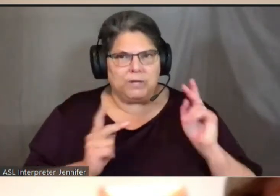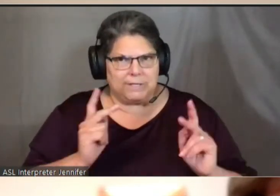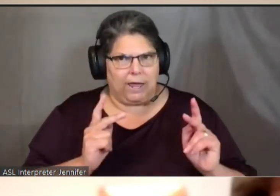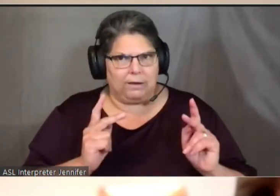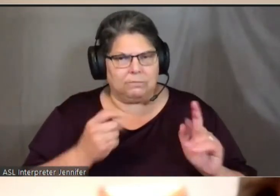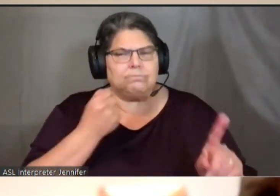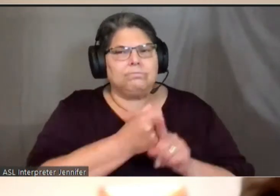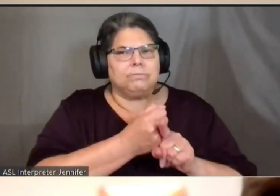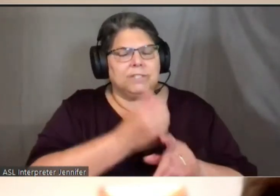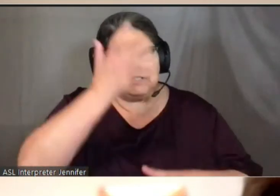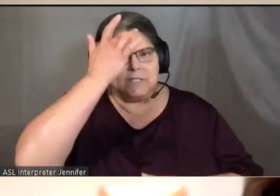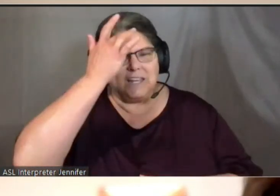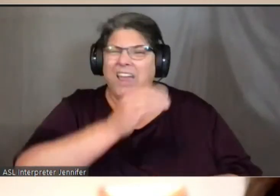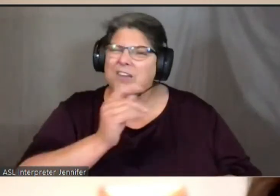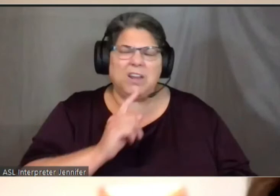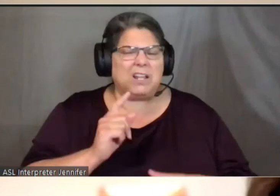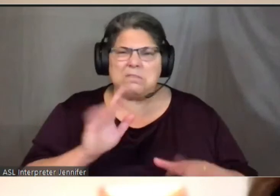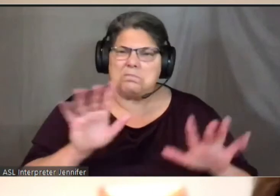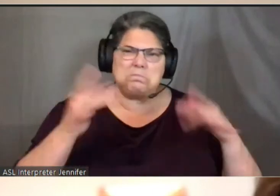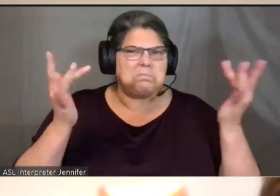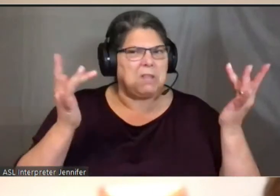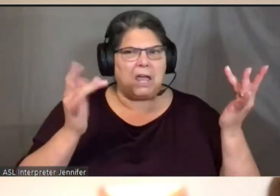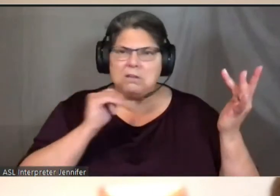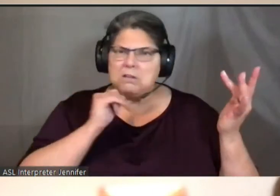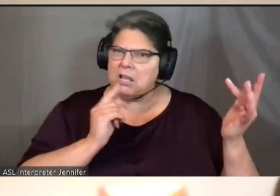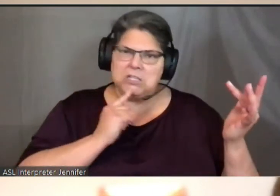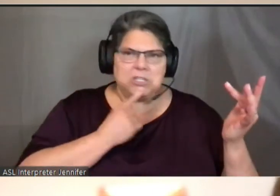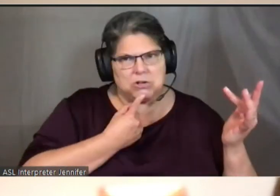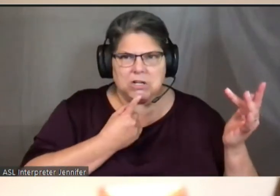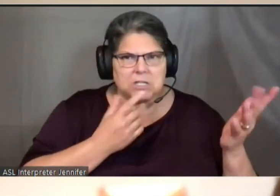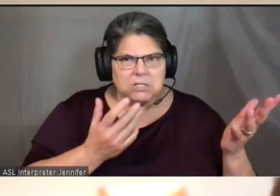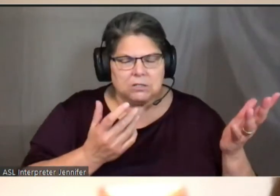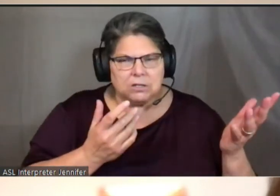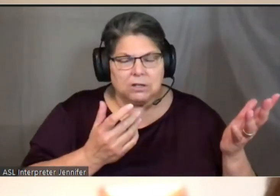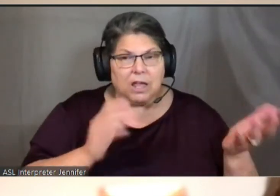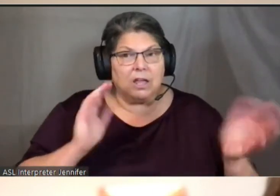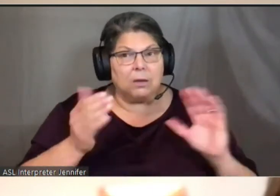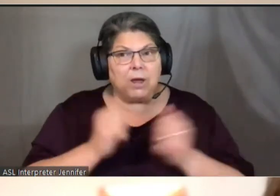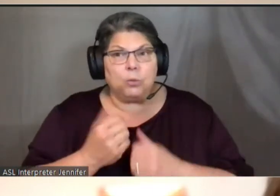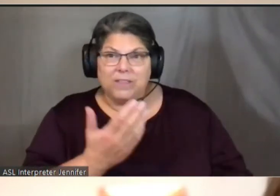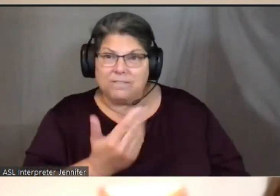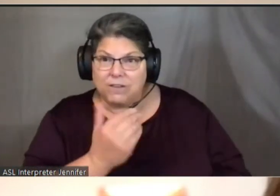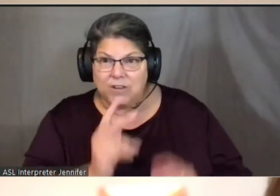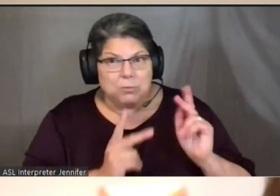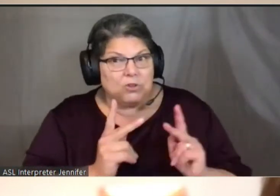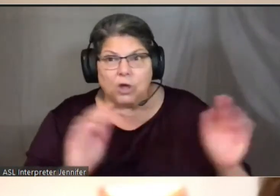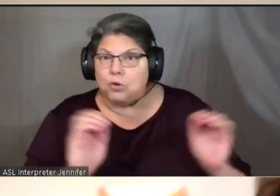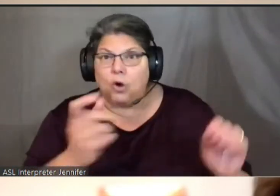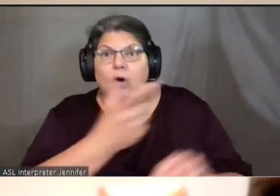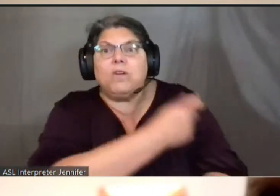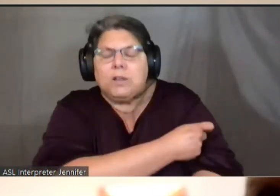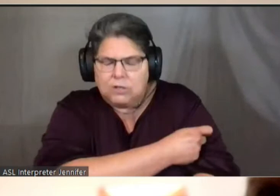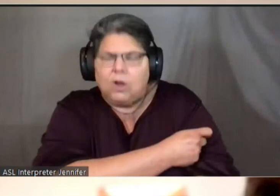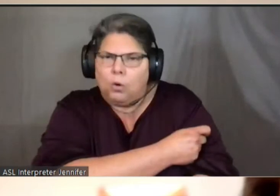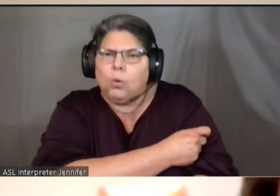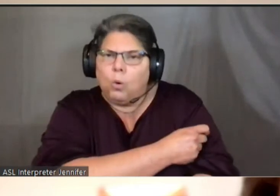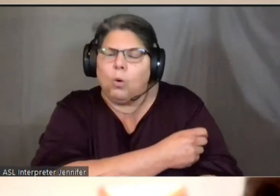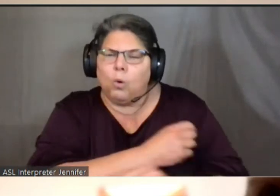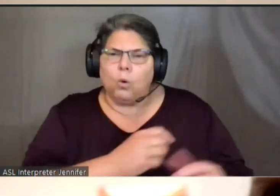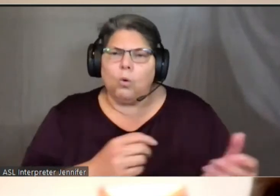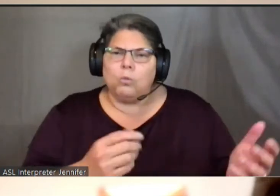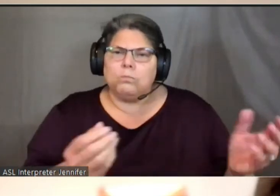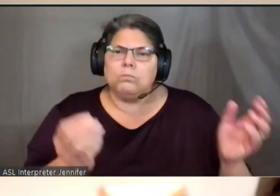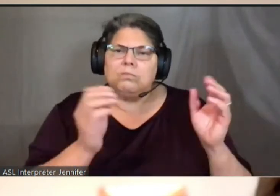only had mild effects, compared to 15% of those who were not vaccinated. Most of the people who are